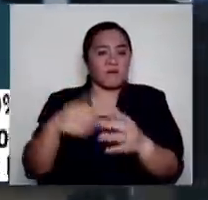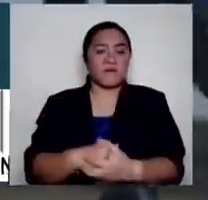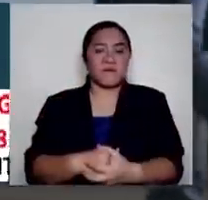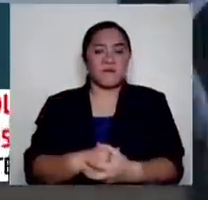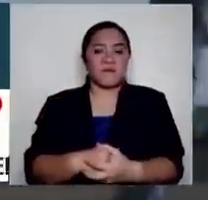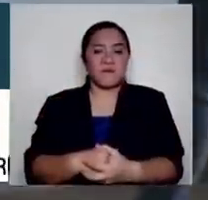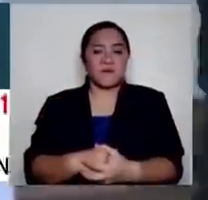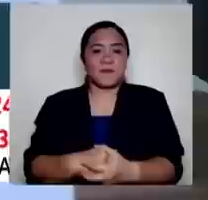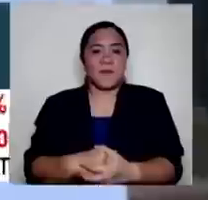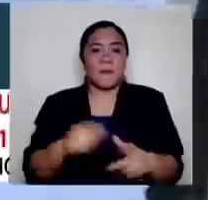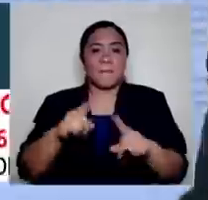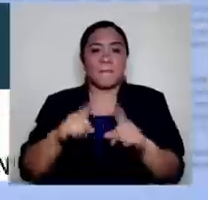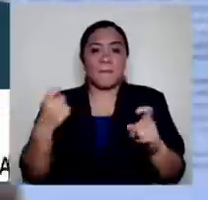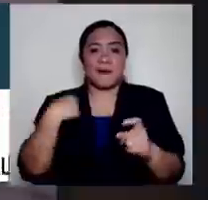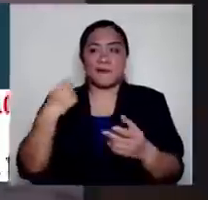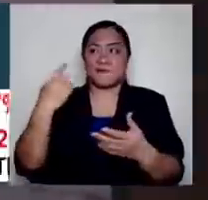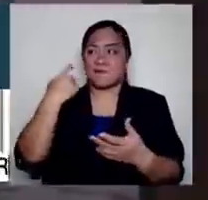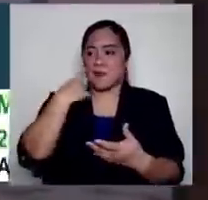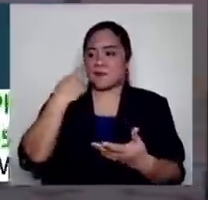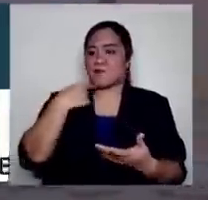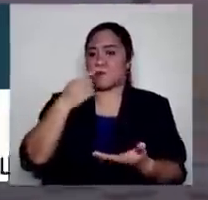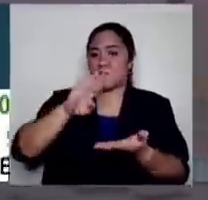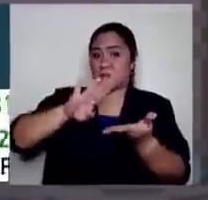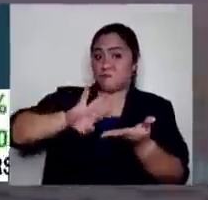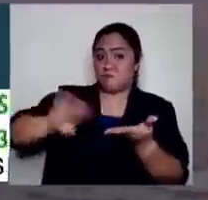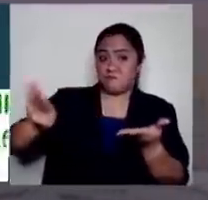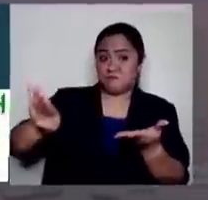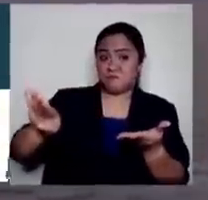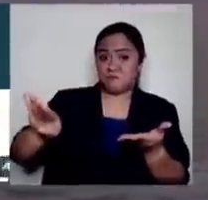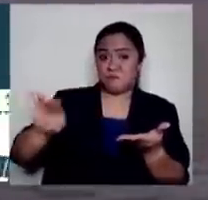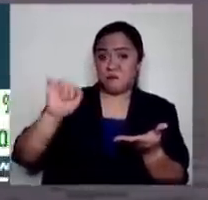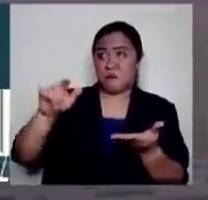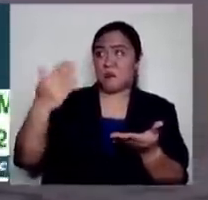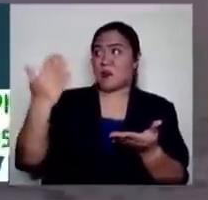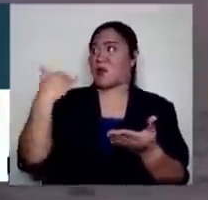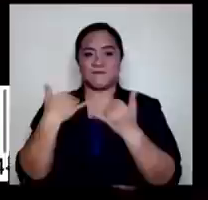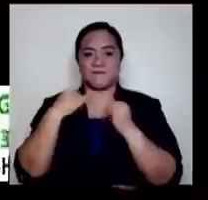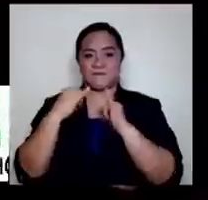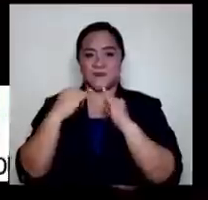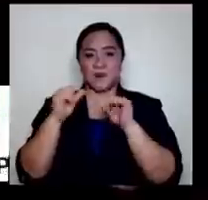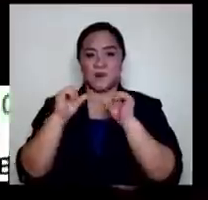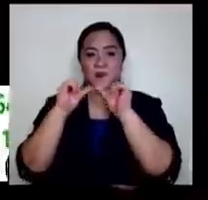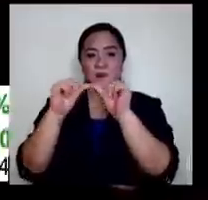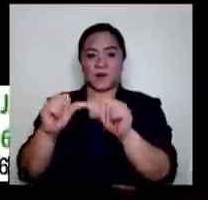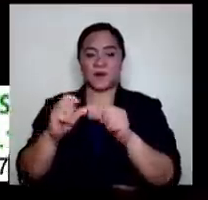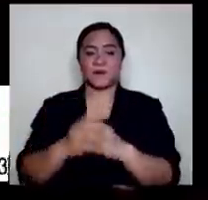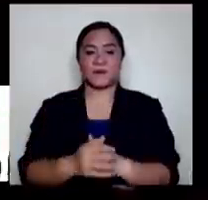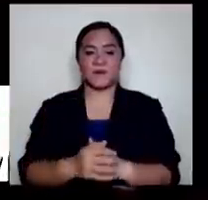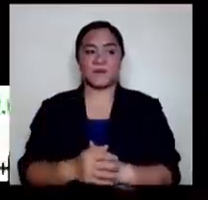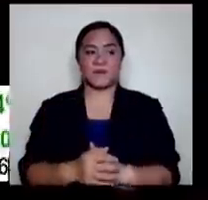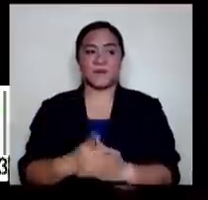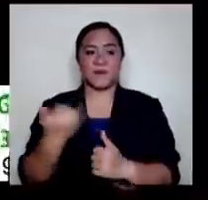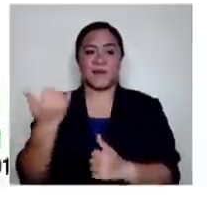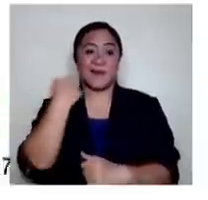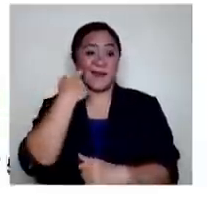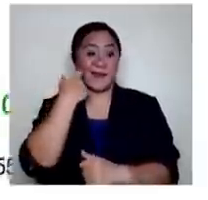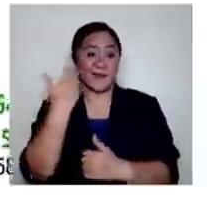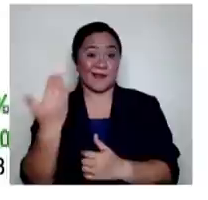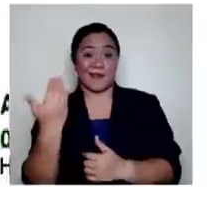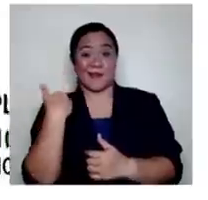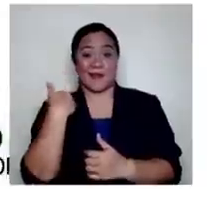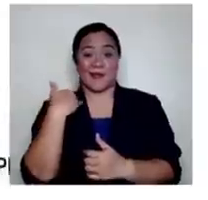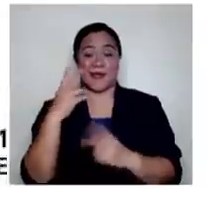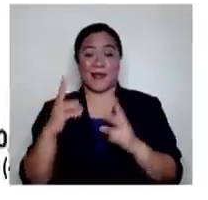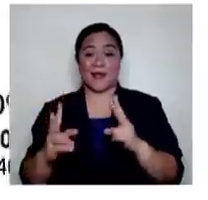have been expelled earlier in July. Before we got cut, you were calling it, yan